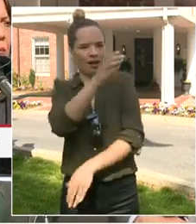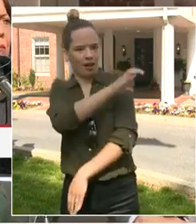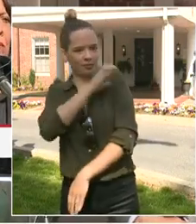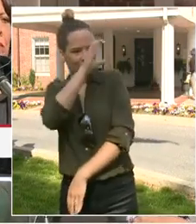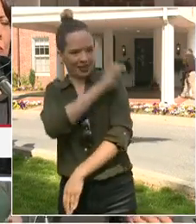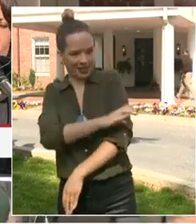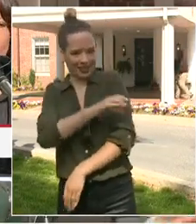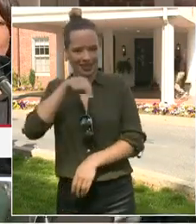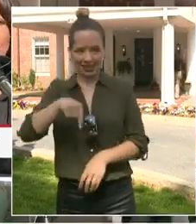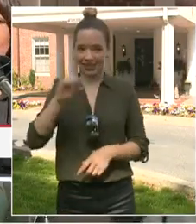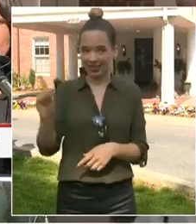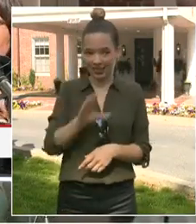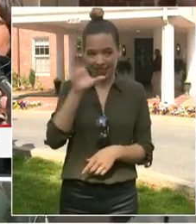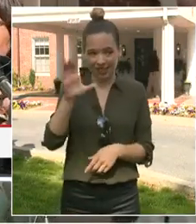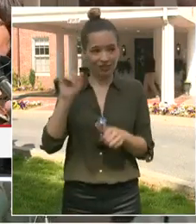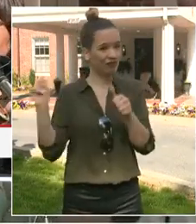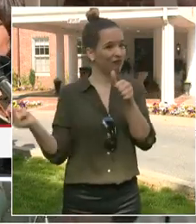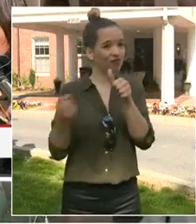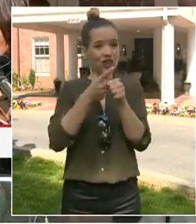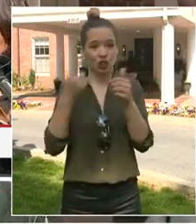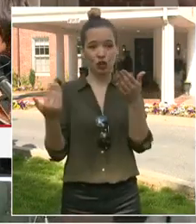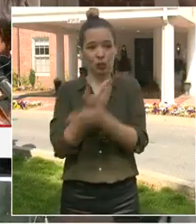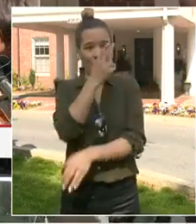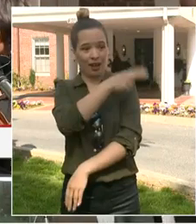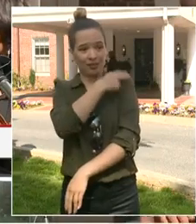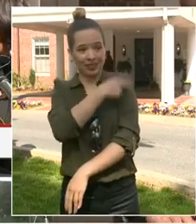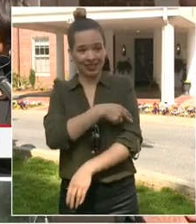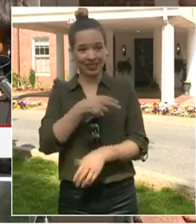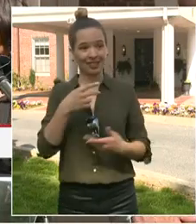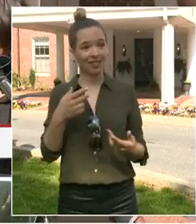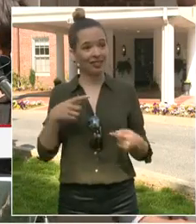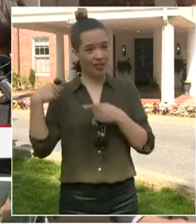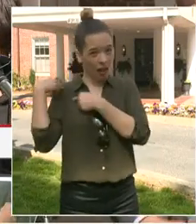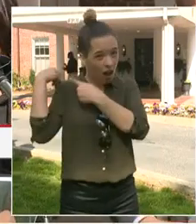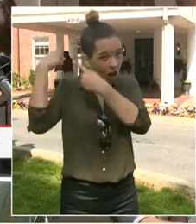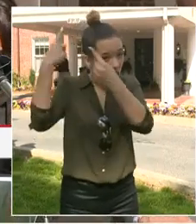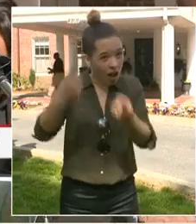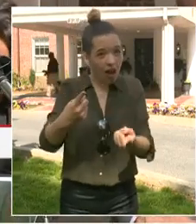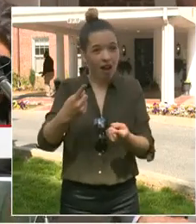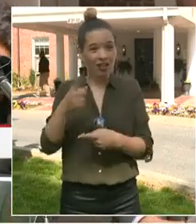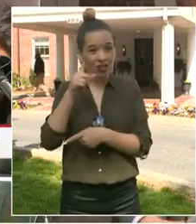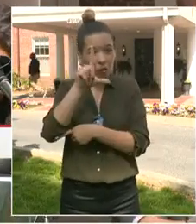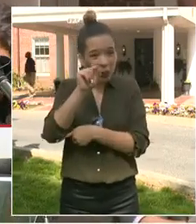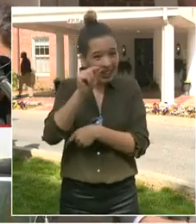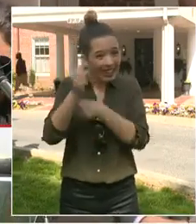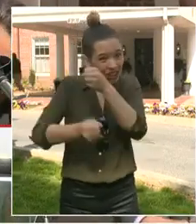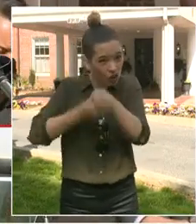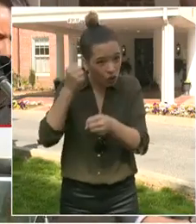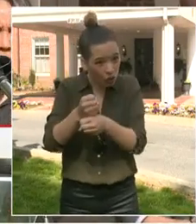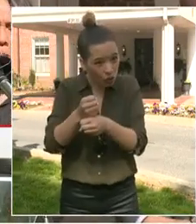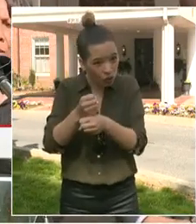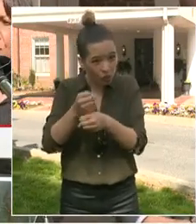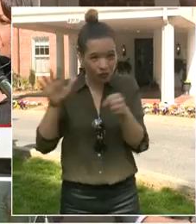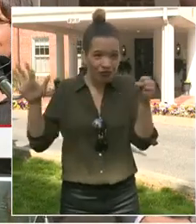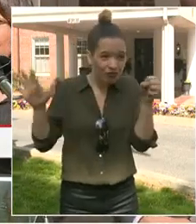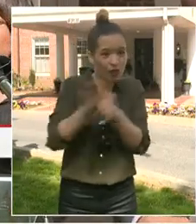the first new hospital in 20 years that will bring a full-service